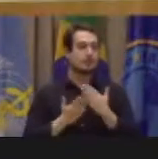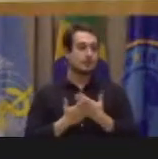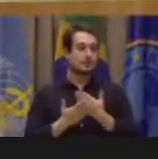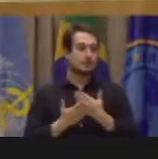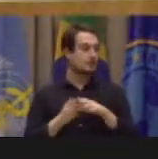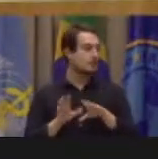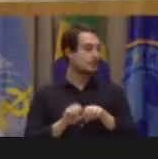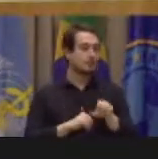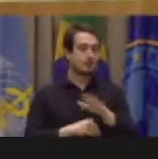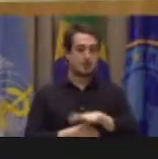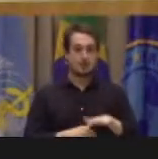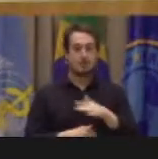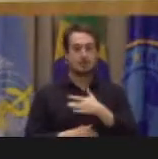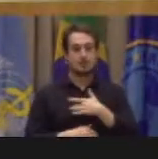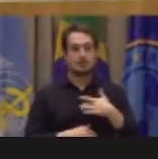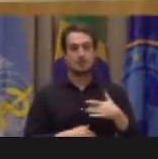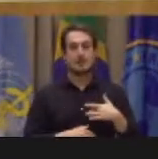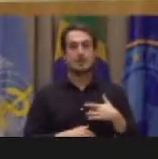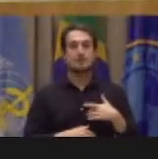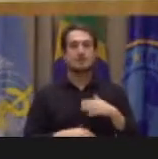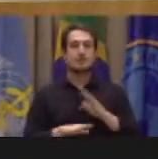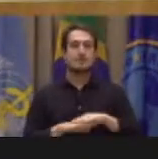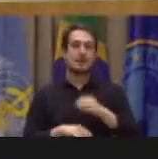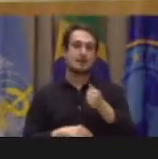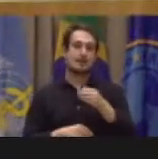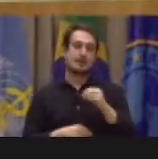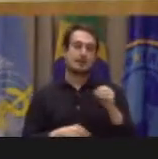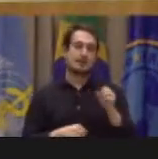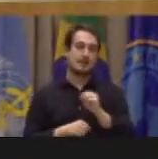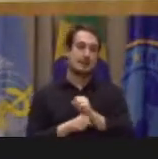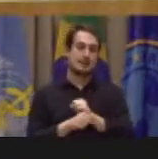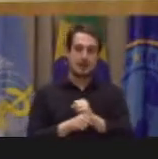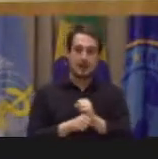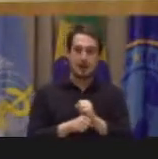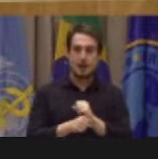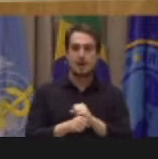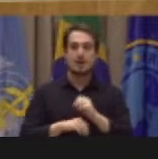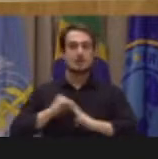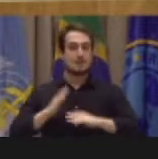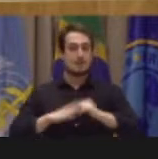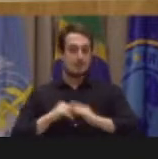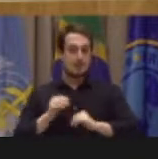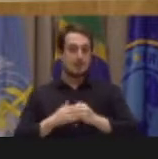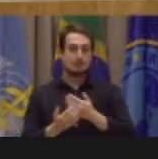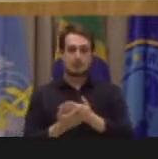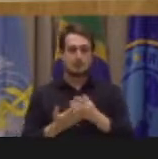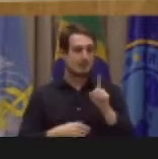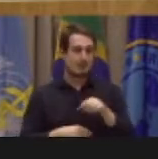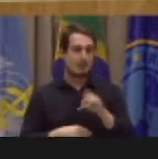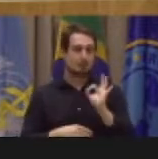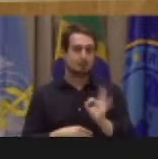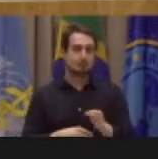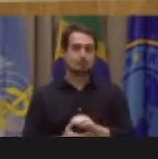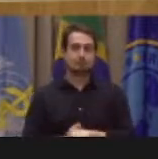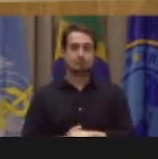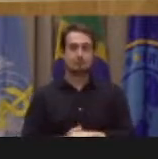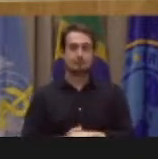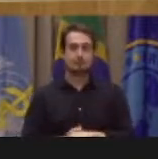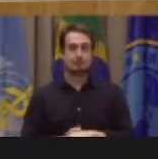something different because we have health schools that have more than 1 century. So the scenario of practice for